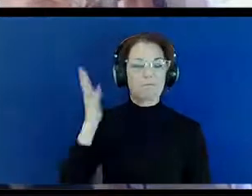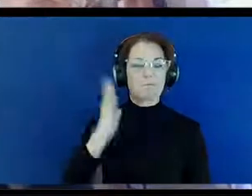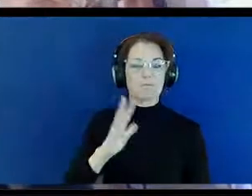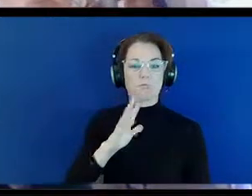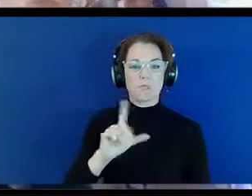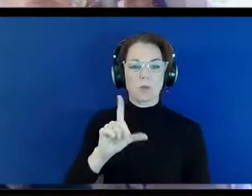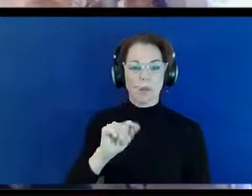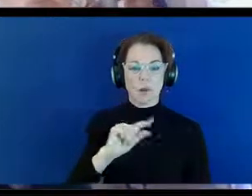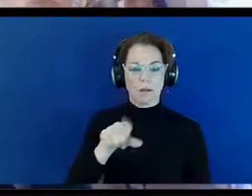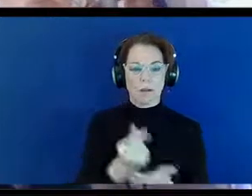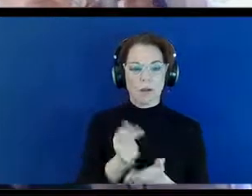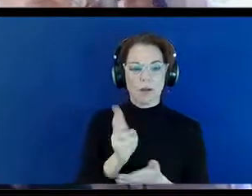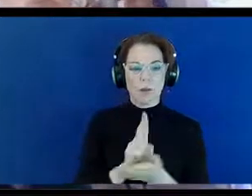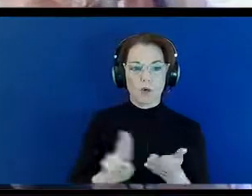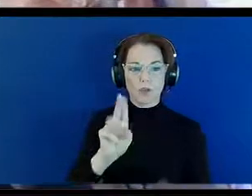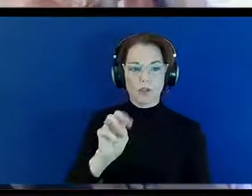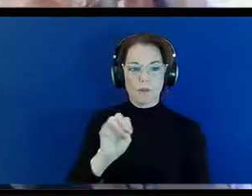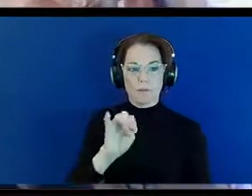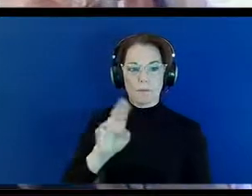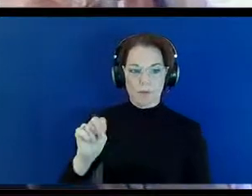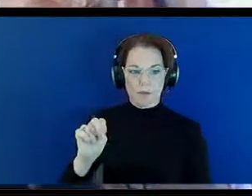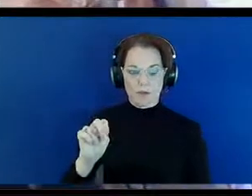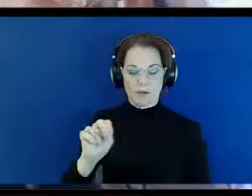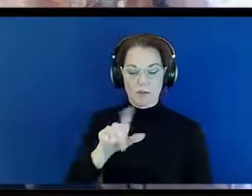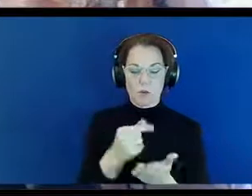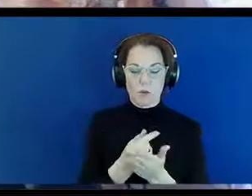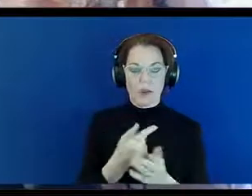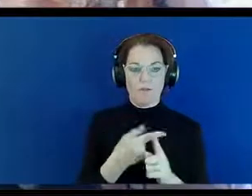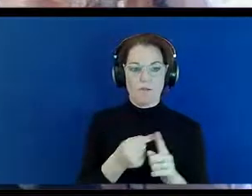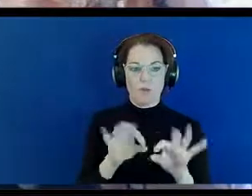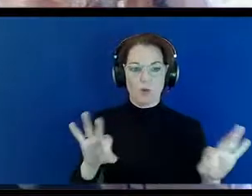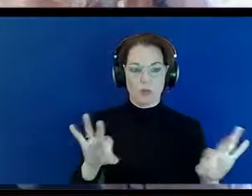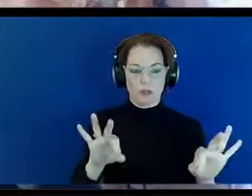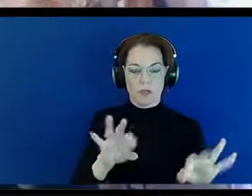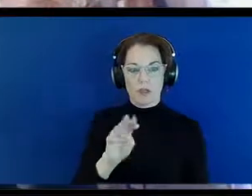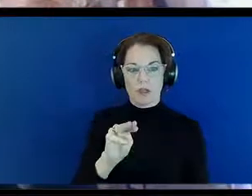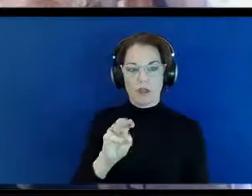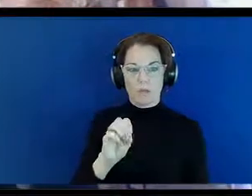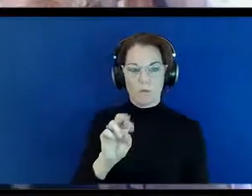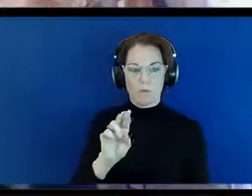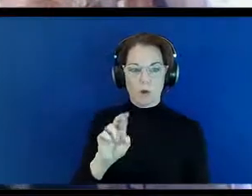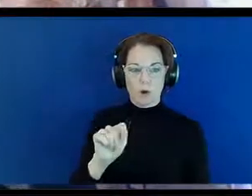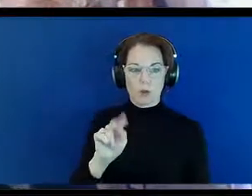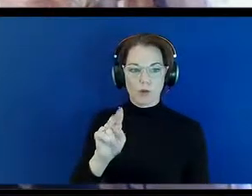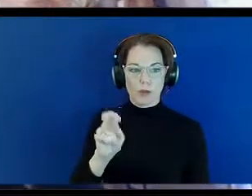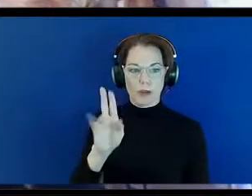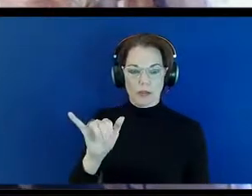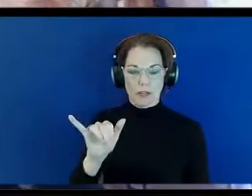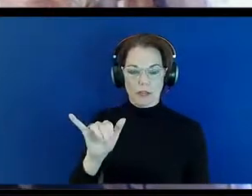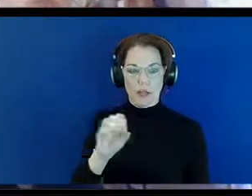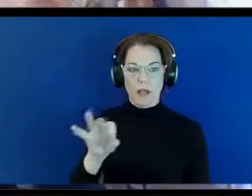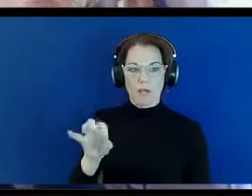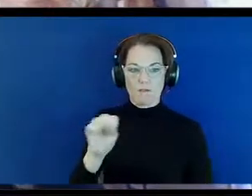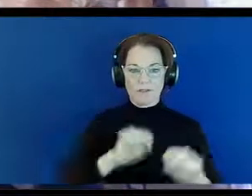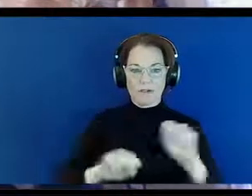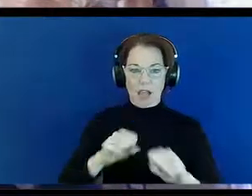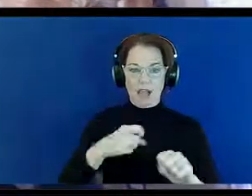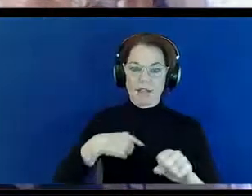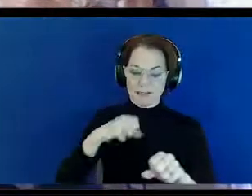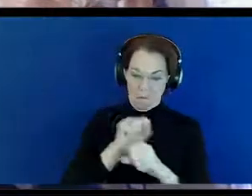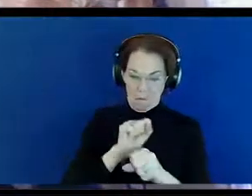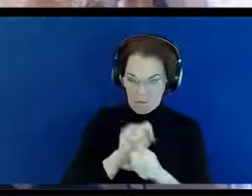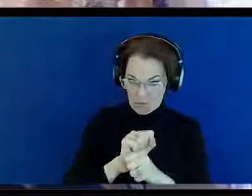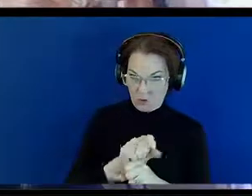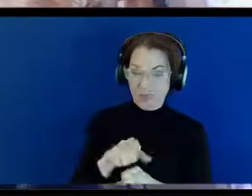of Minnesota with my degree in mortuary science. I served families for many years as a mortician. You might imagine the schedule of